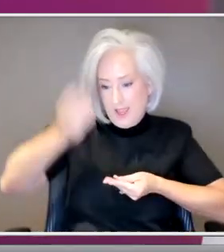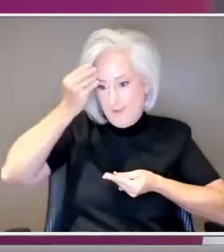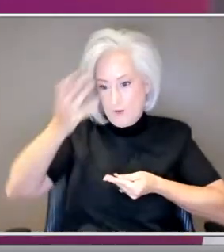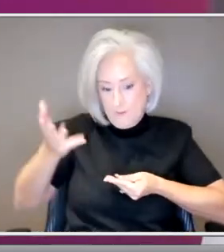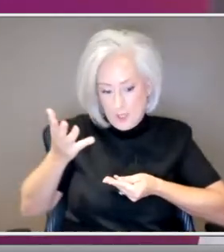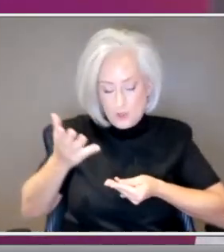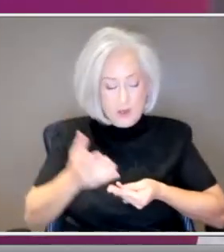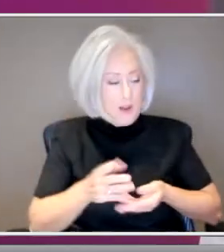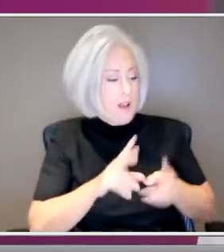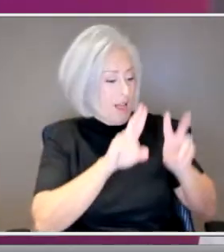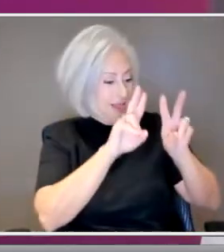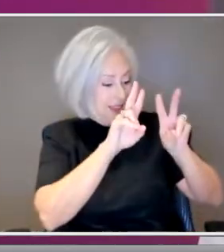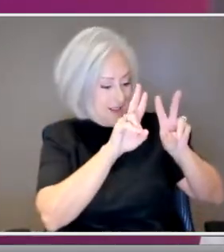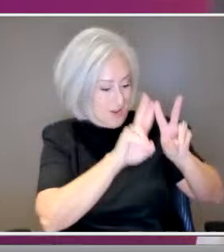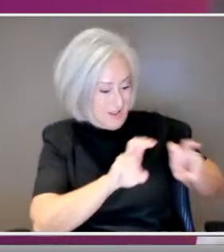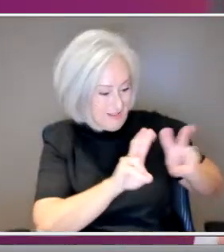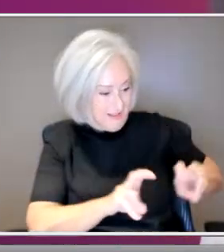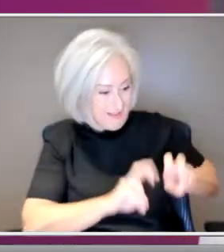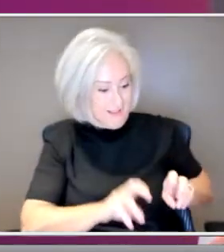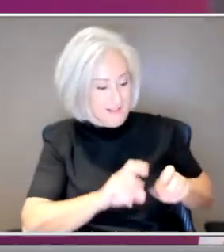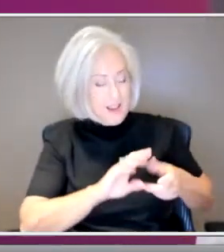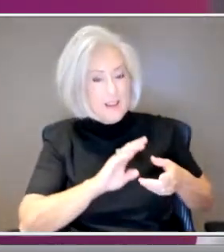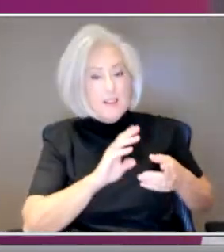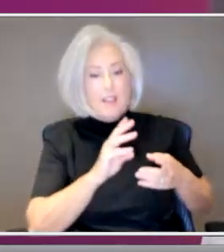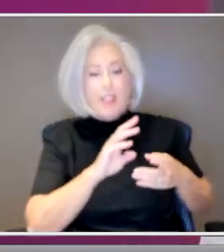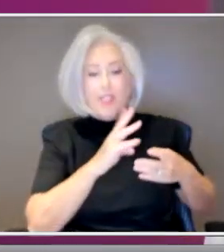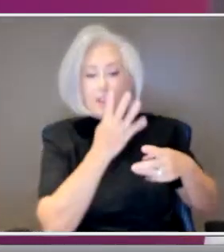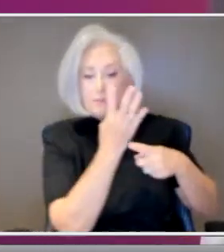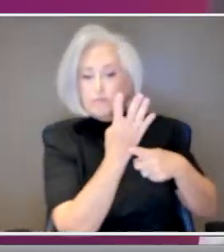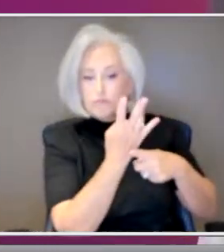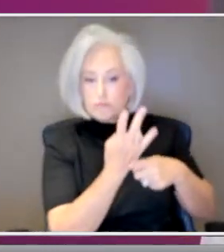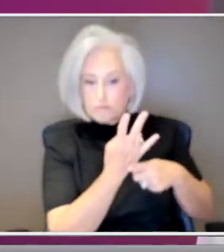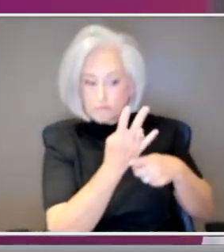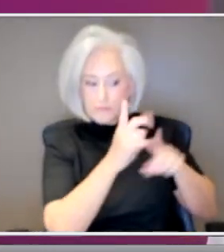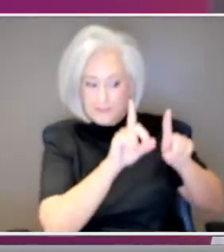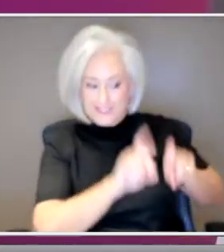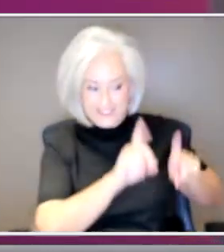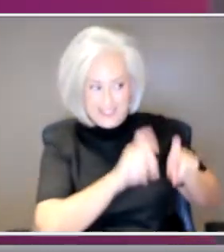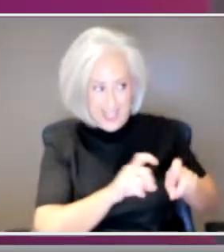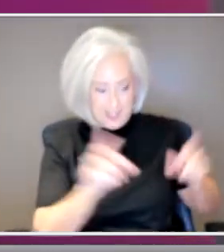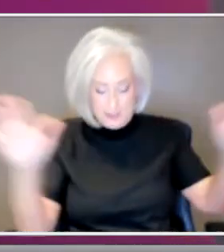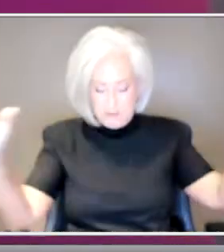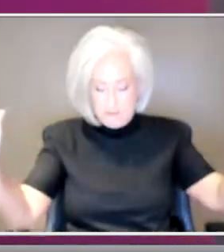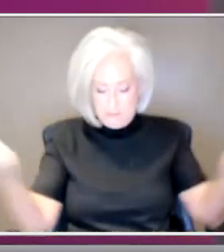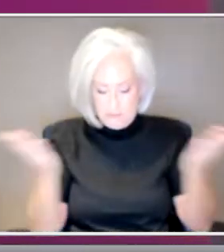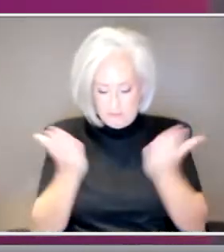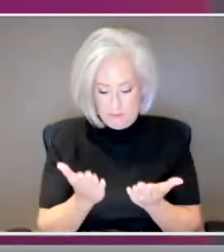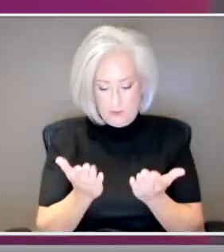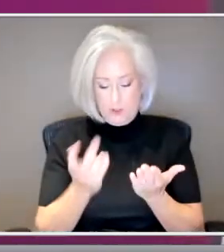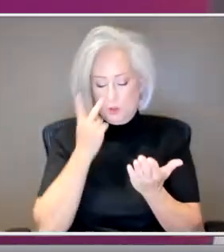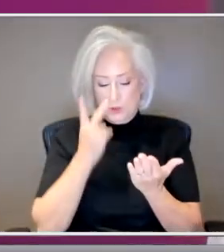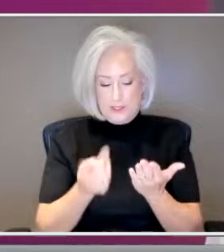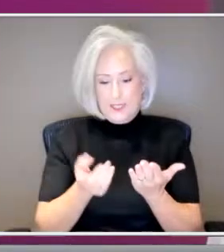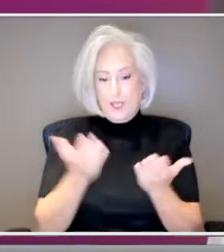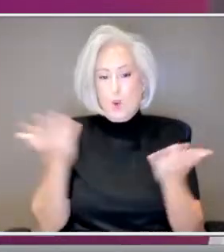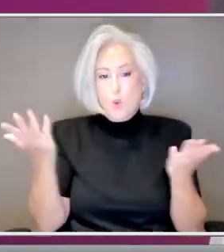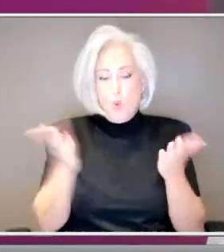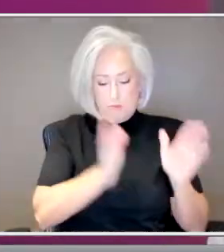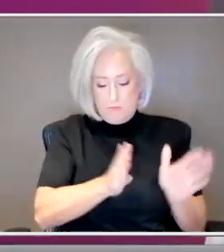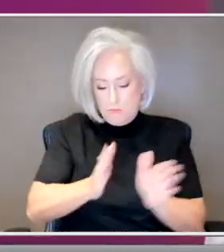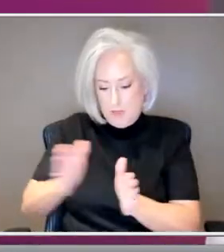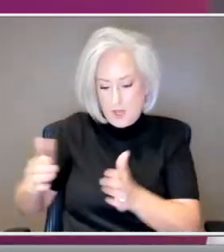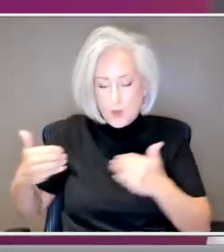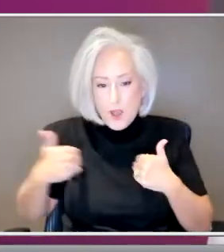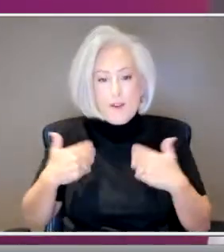there a pattern and what genetic test could help? There are many different types of genetic tests. So for